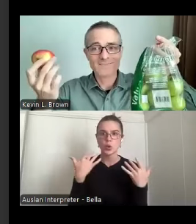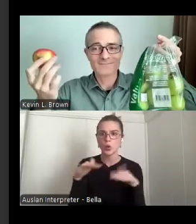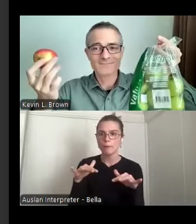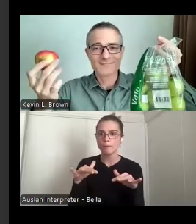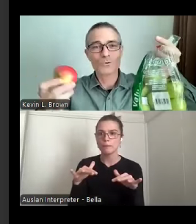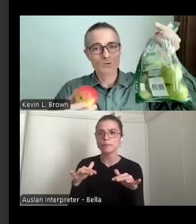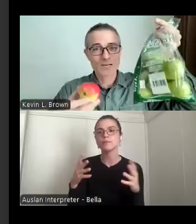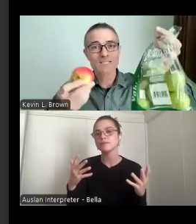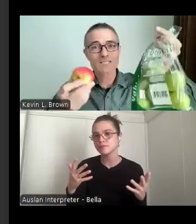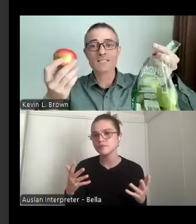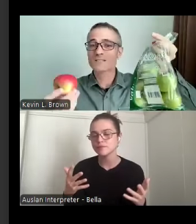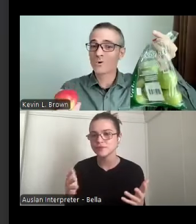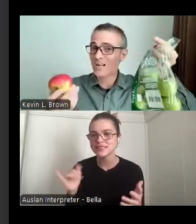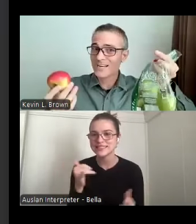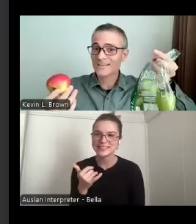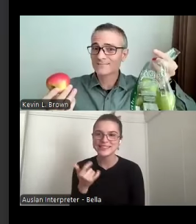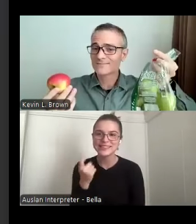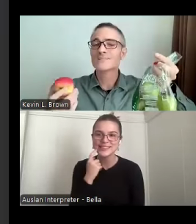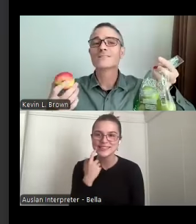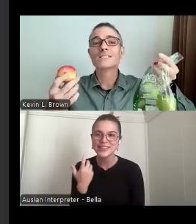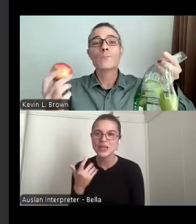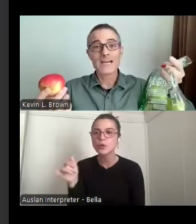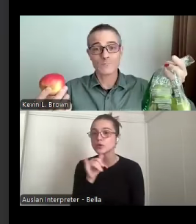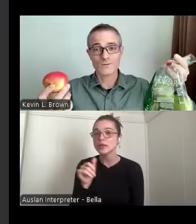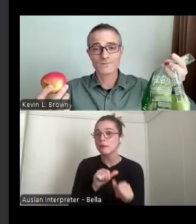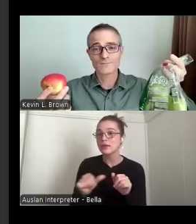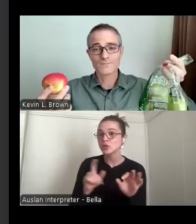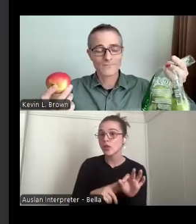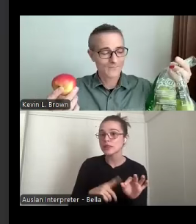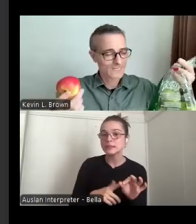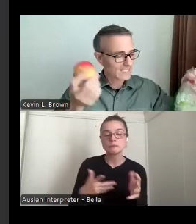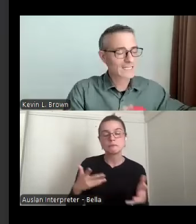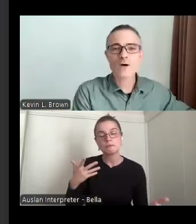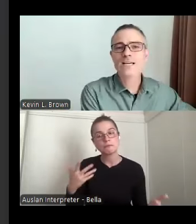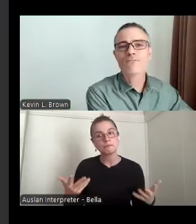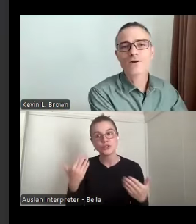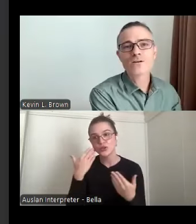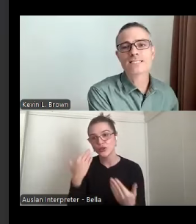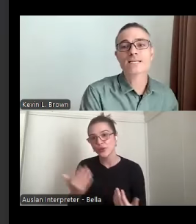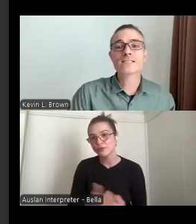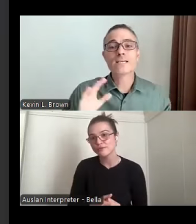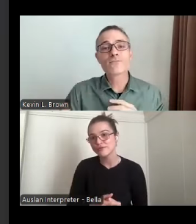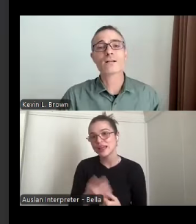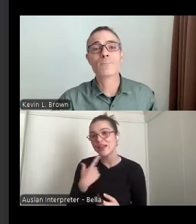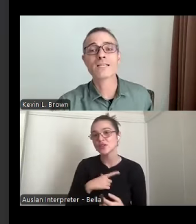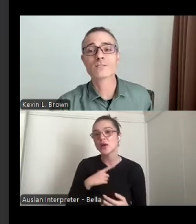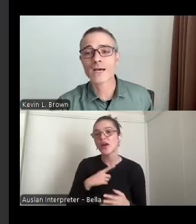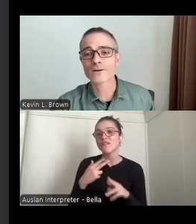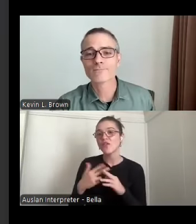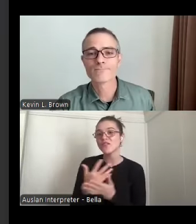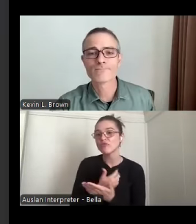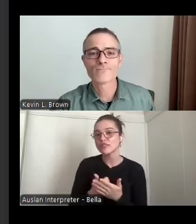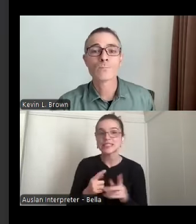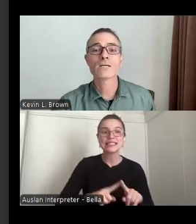Easy. Which one is the best quality? Debatable. That's why in fundraising, different beats